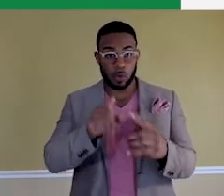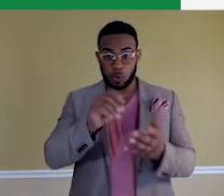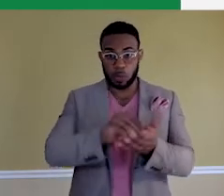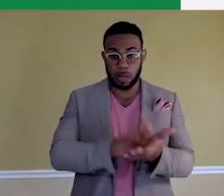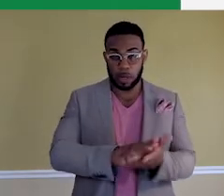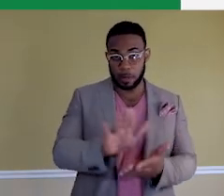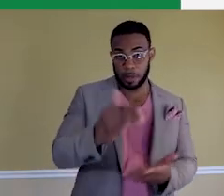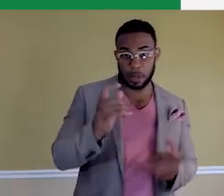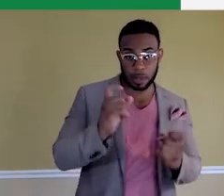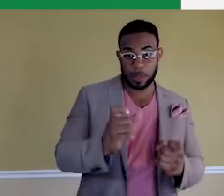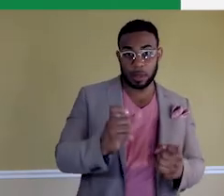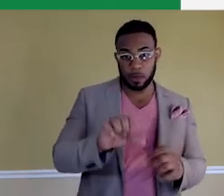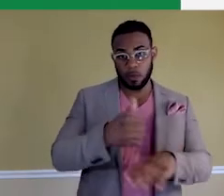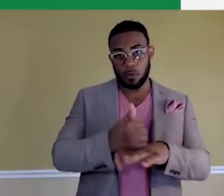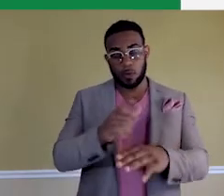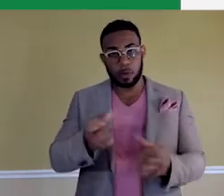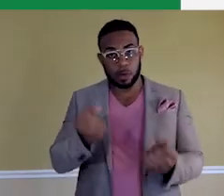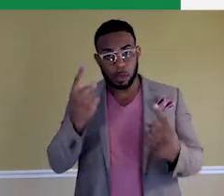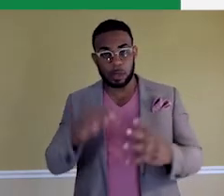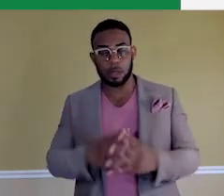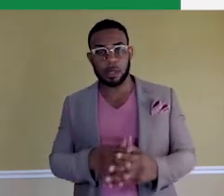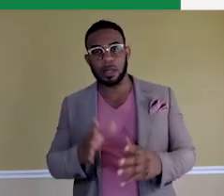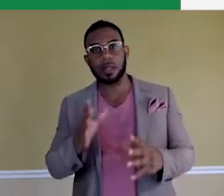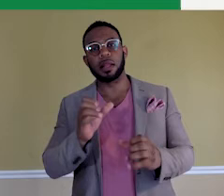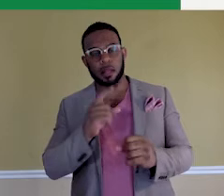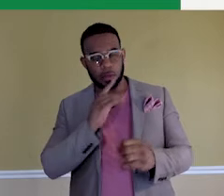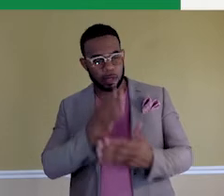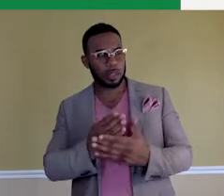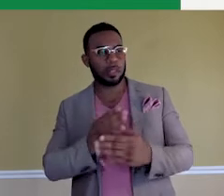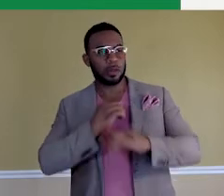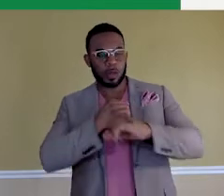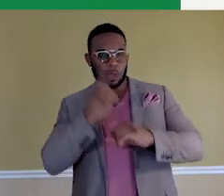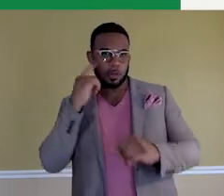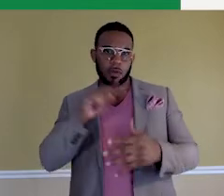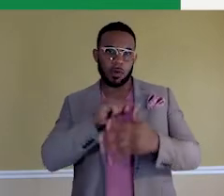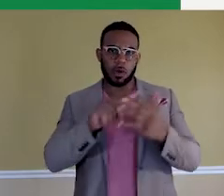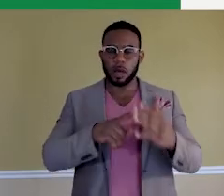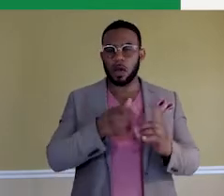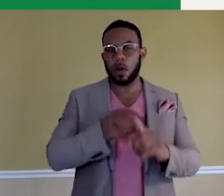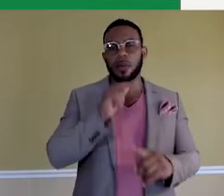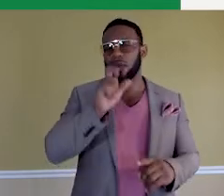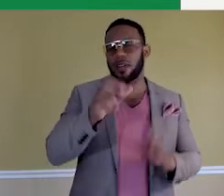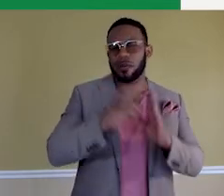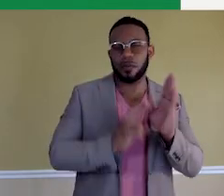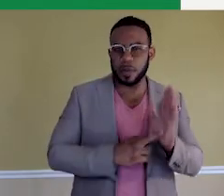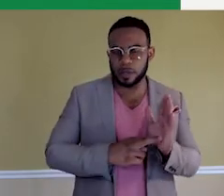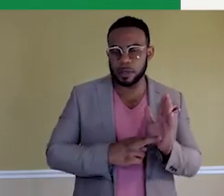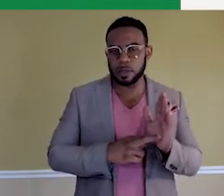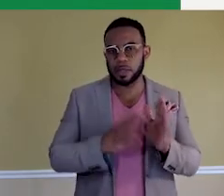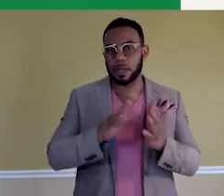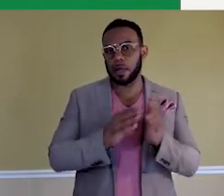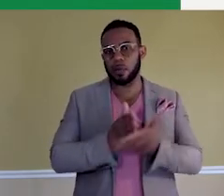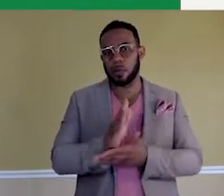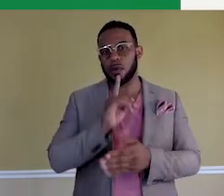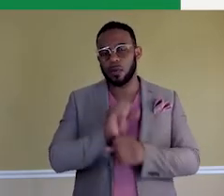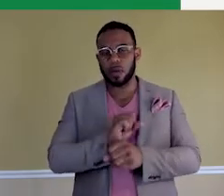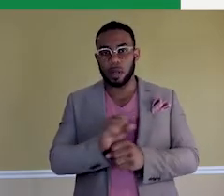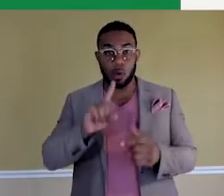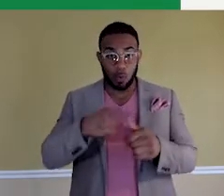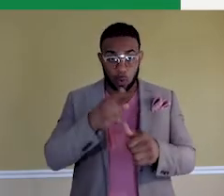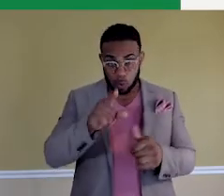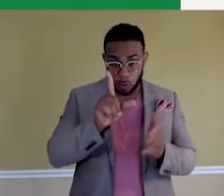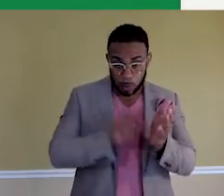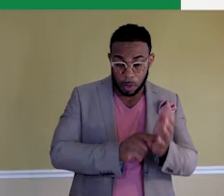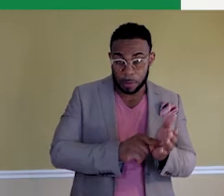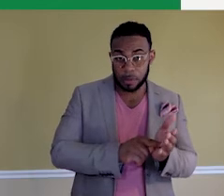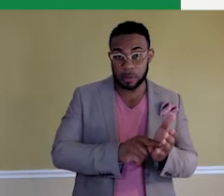document that idea in a form that is tangible, it acquires copyright protection automatically. So you don't need to register the copyright really. Once you have